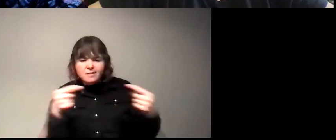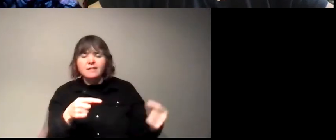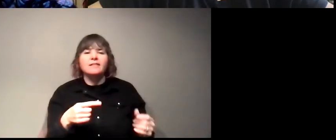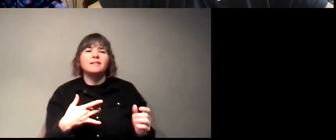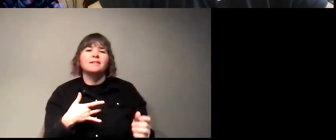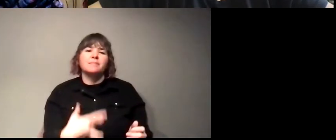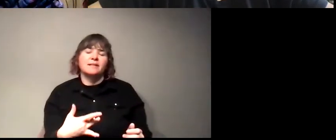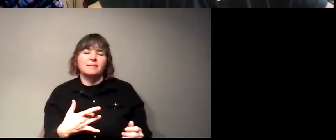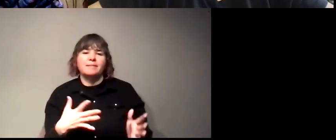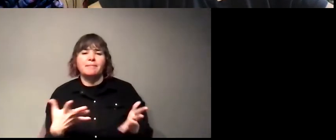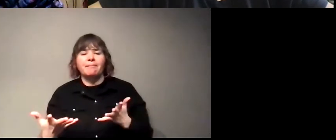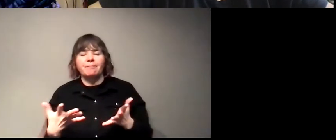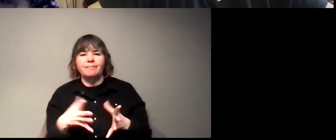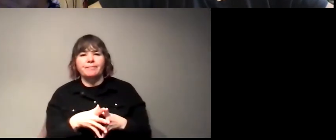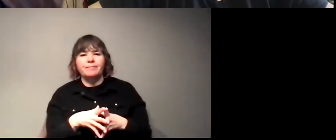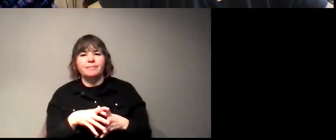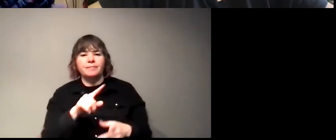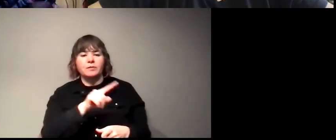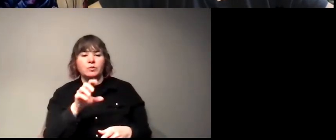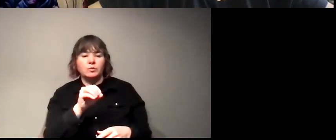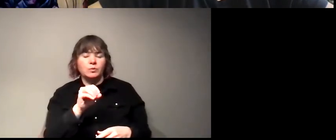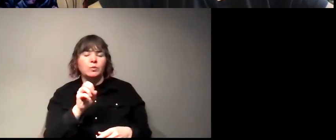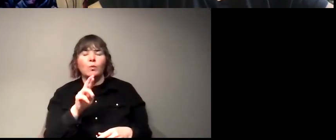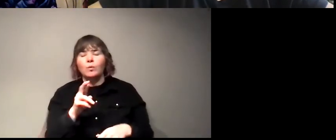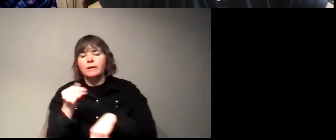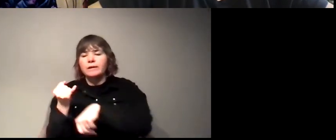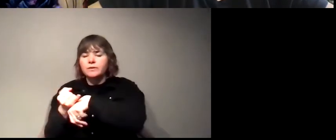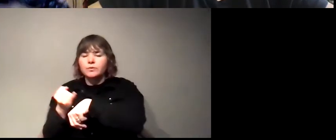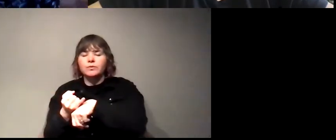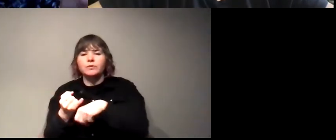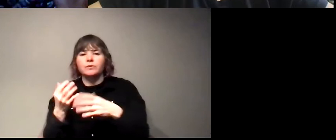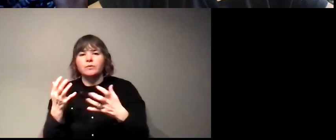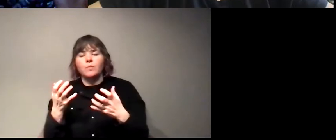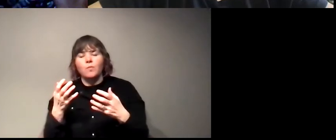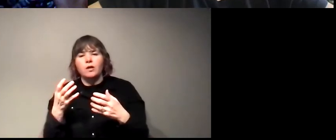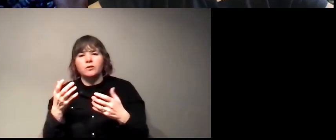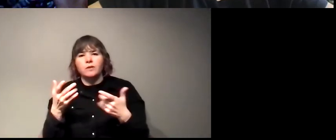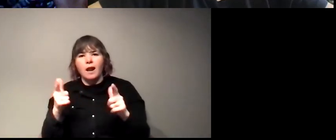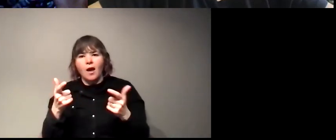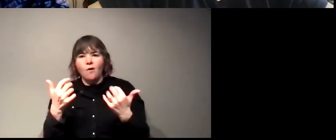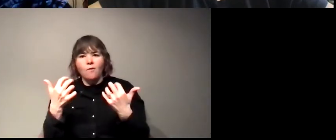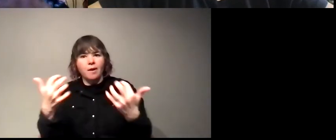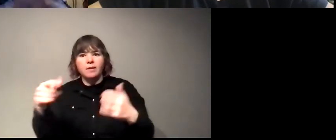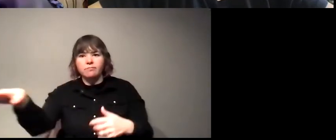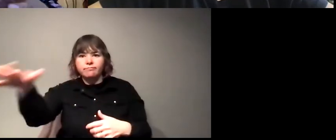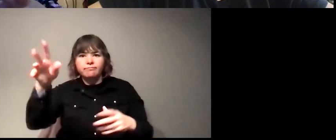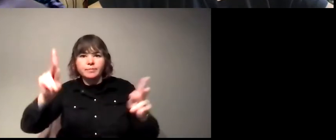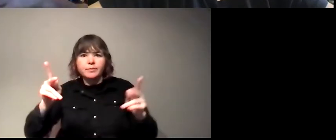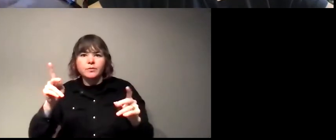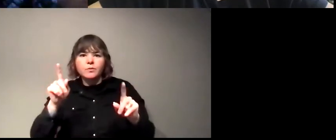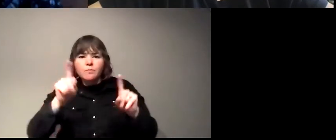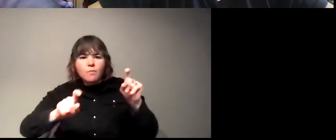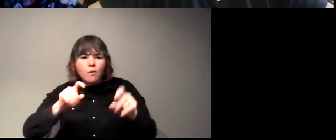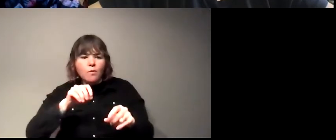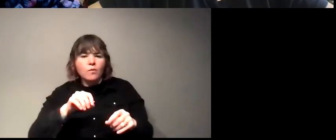will be either the zoo or institution wants to let the public out. They'll kind of do a poll in-house and then